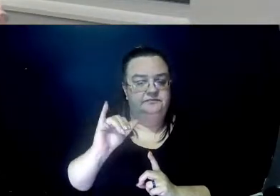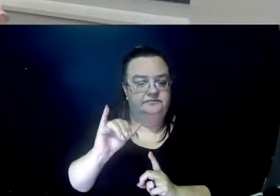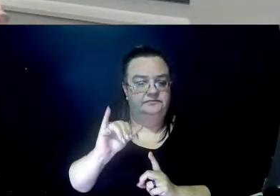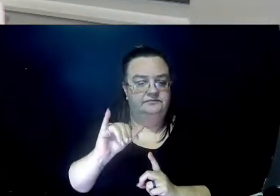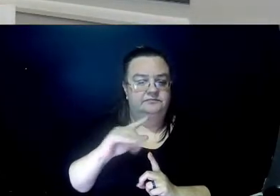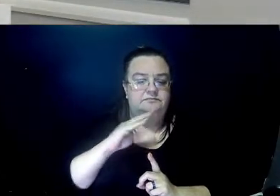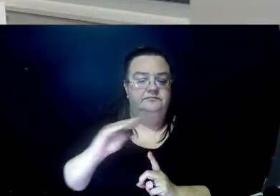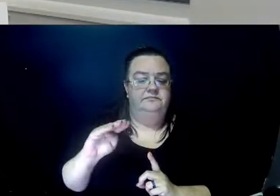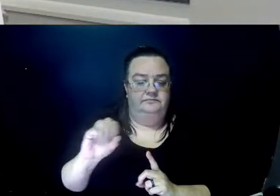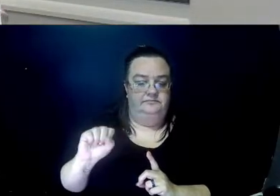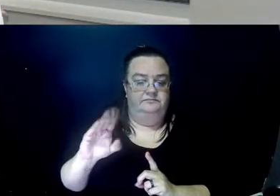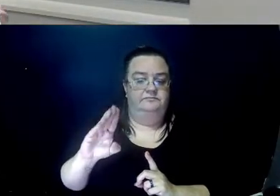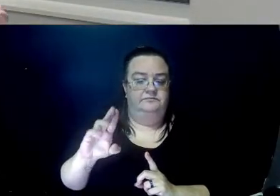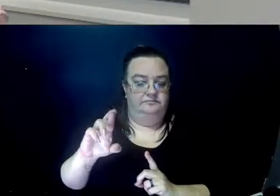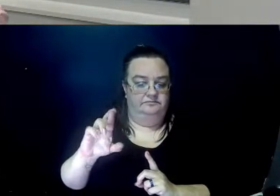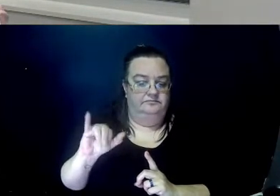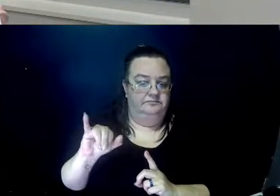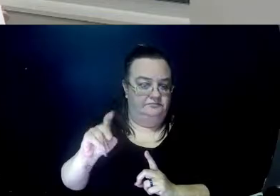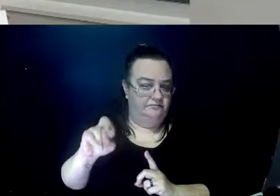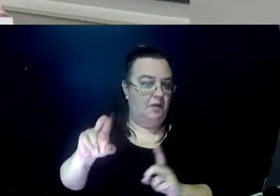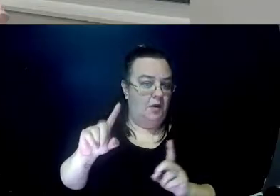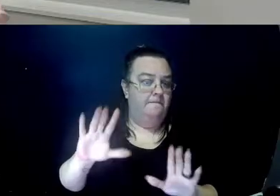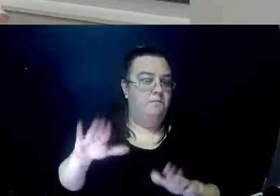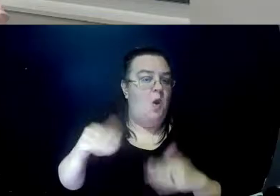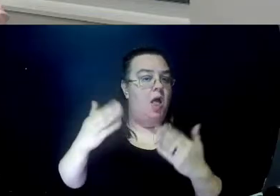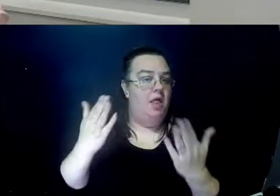Ms. Briner brought up